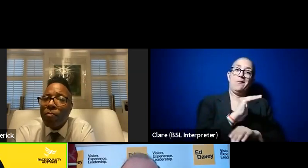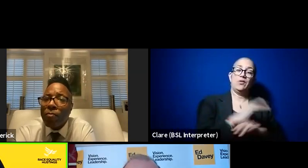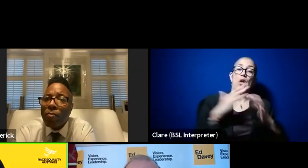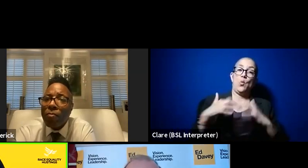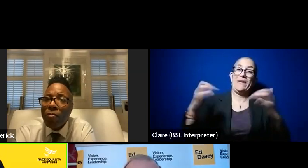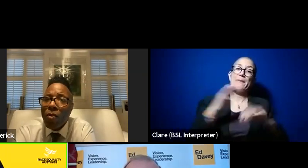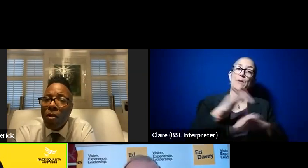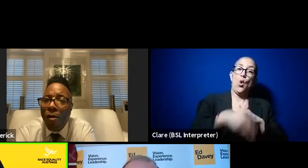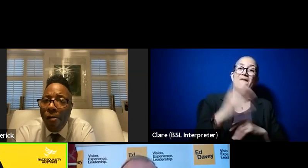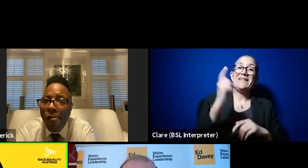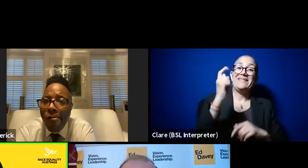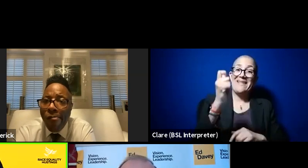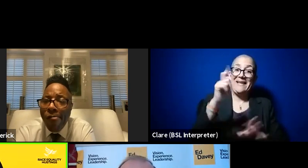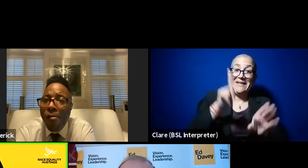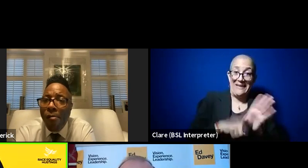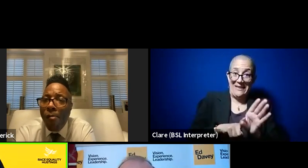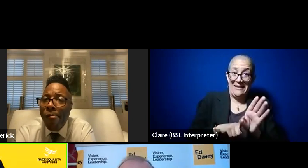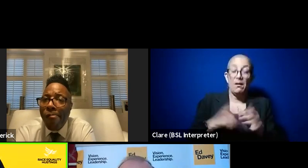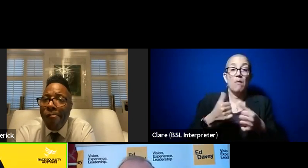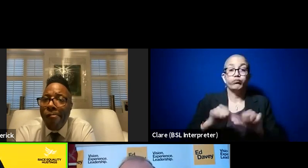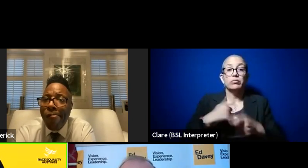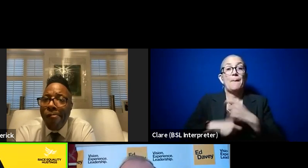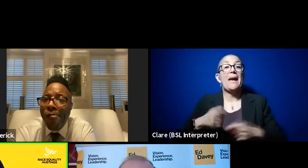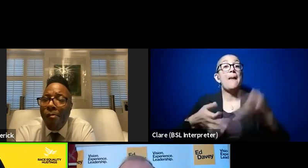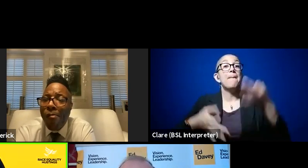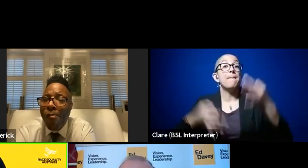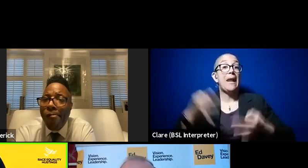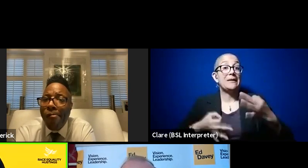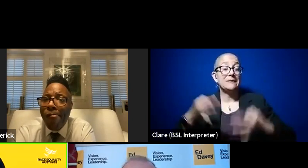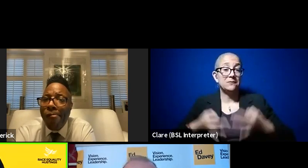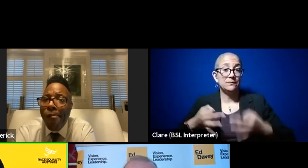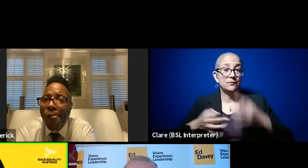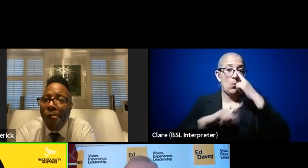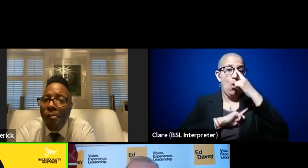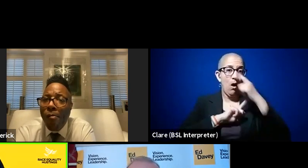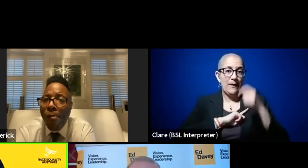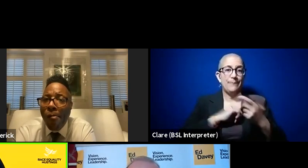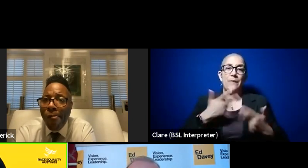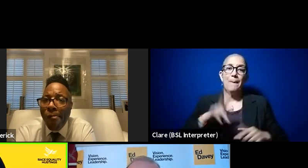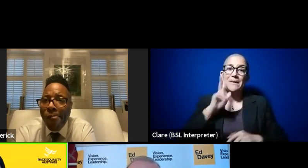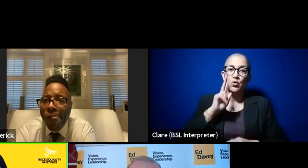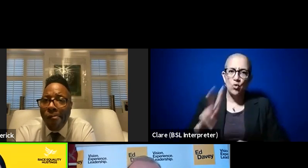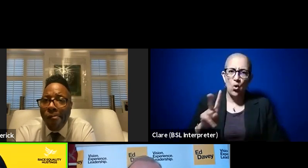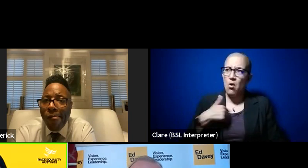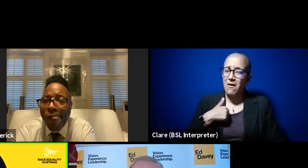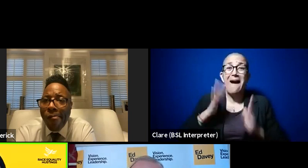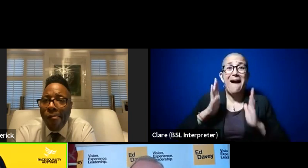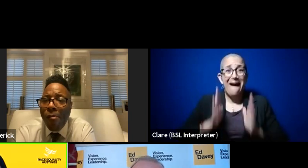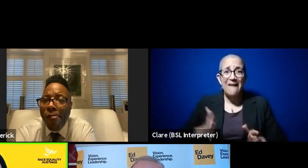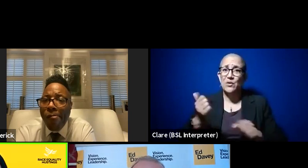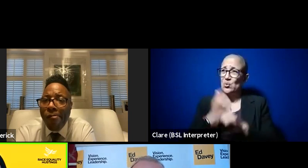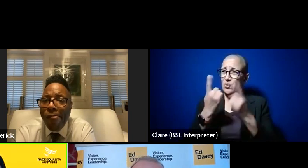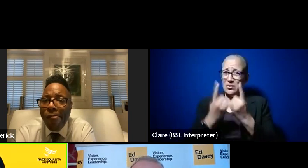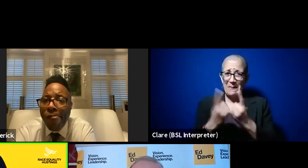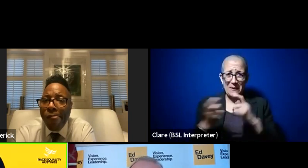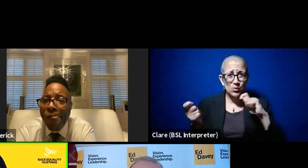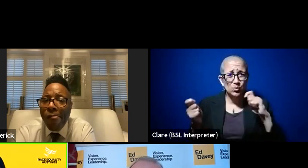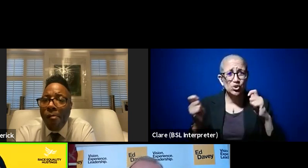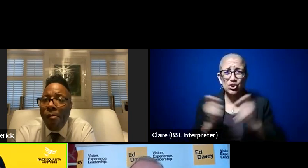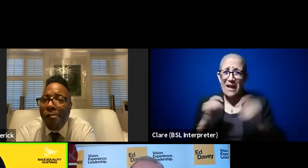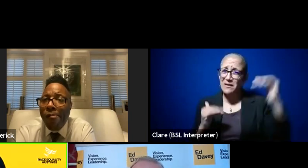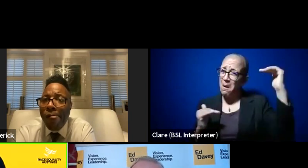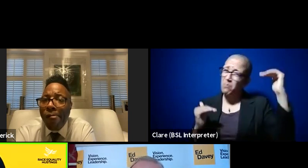And when I became politicized, it was because I saw that I had to do something to change the deep